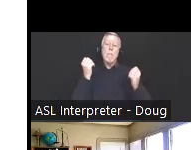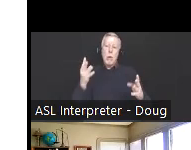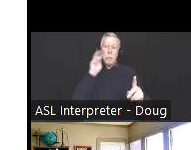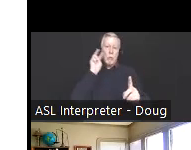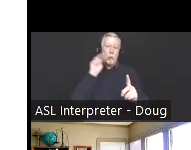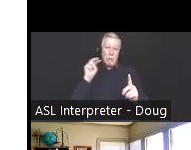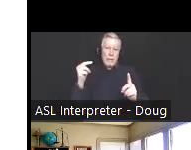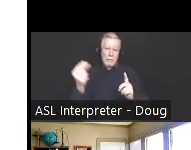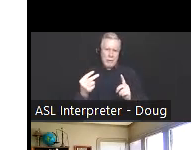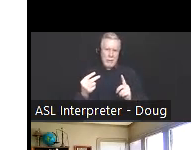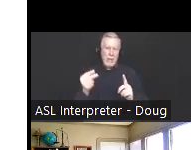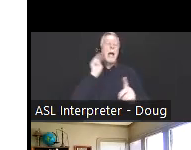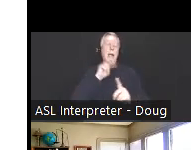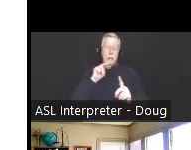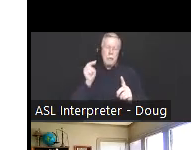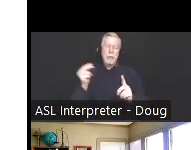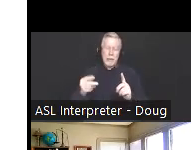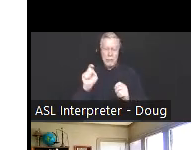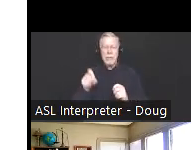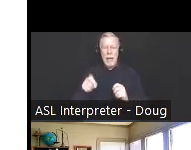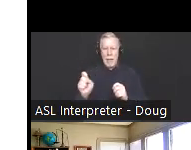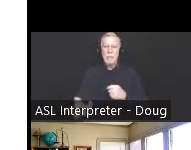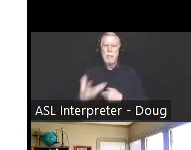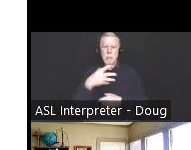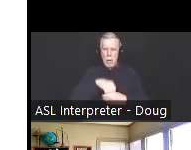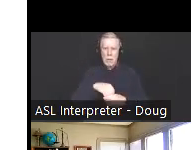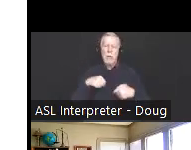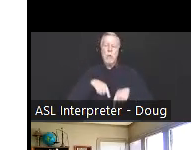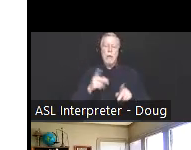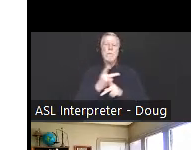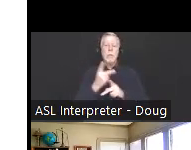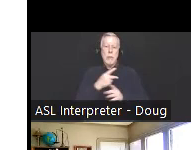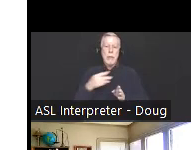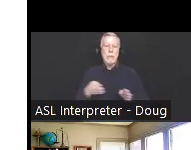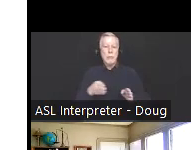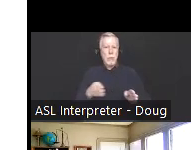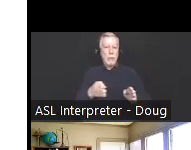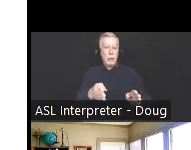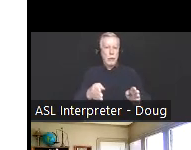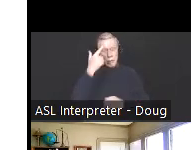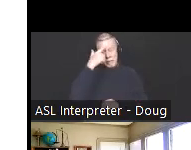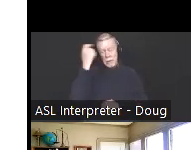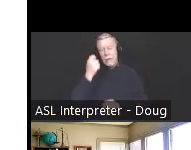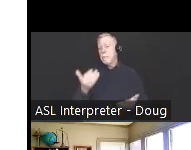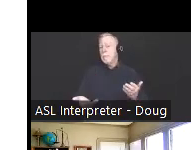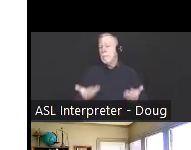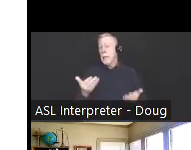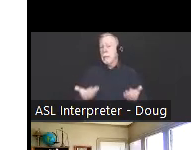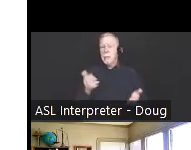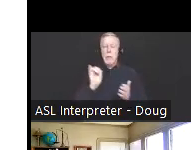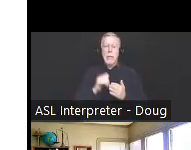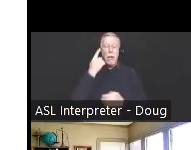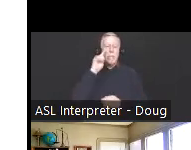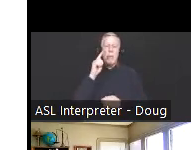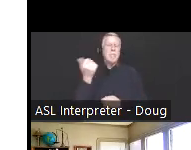to be brought to bear when figuring out the strategies, because it may be that for any of a